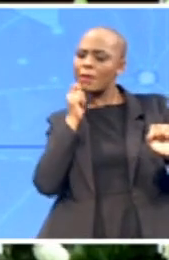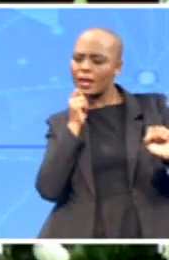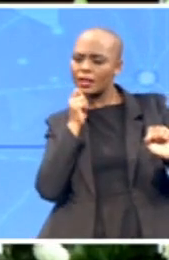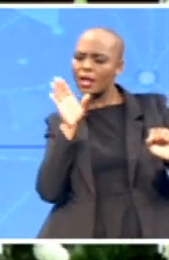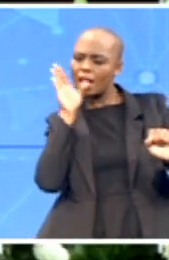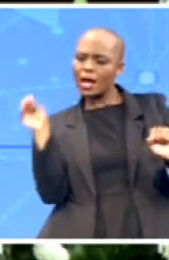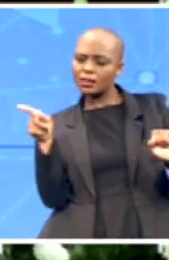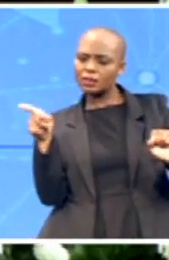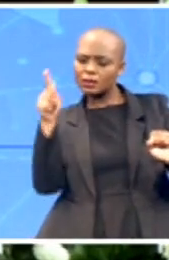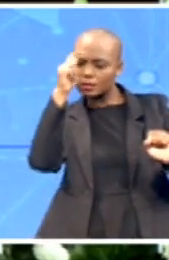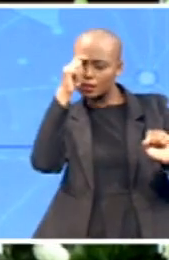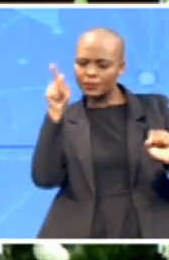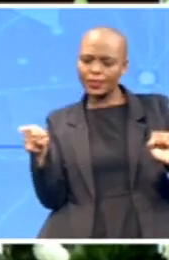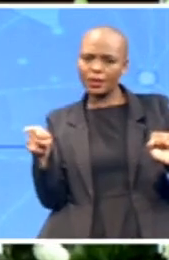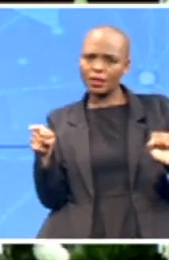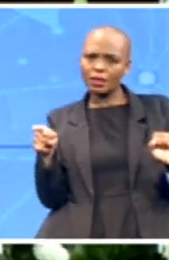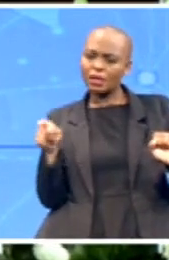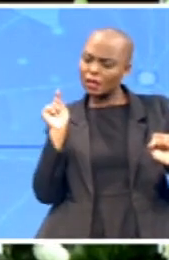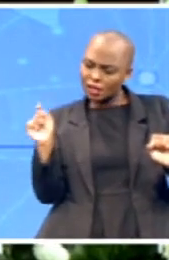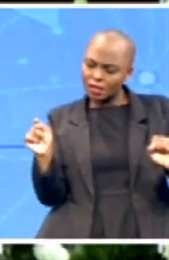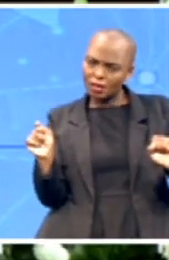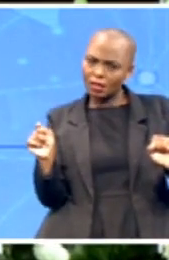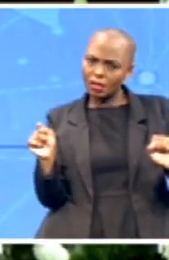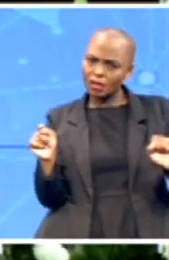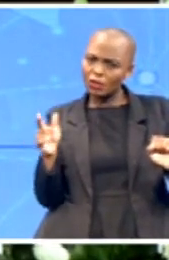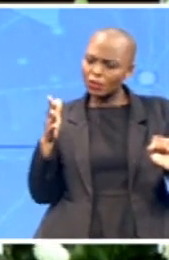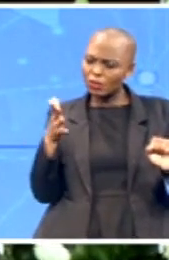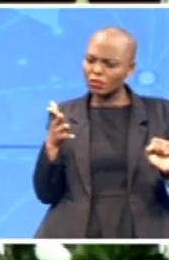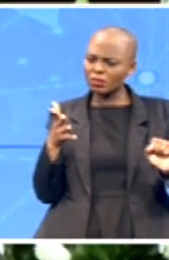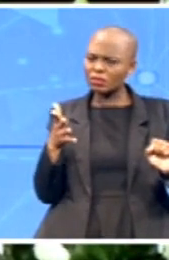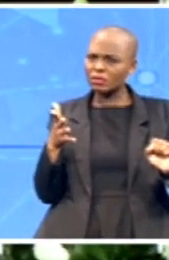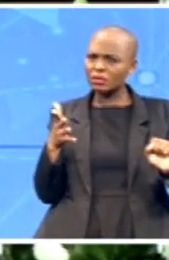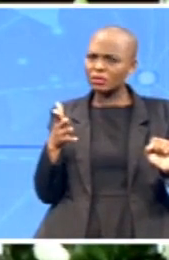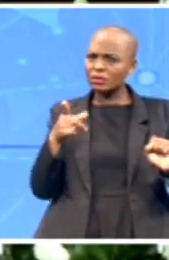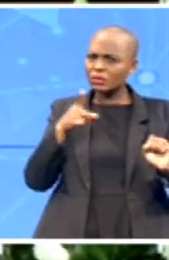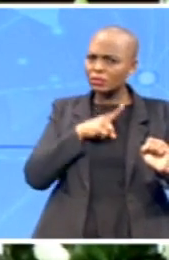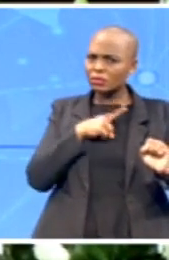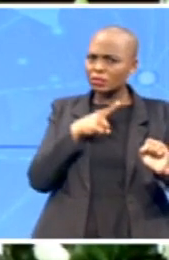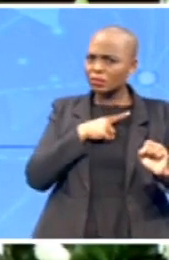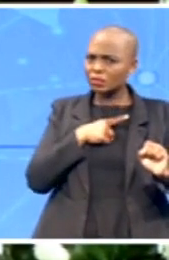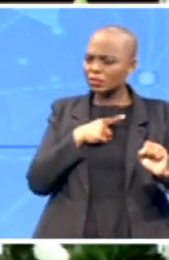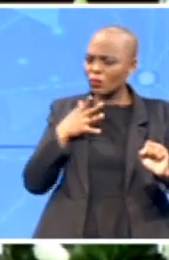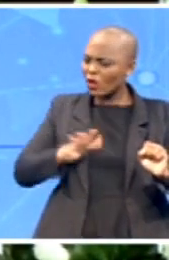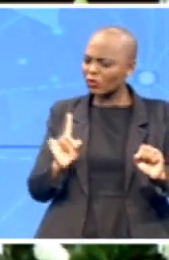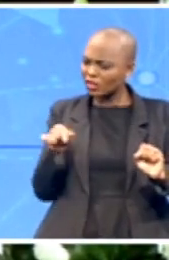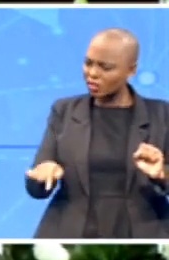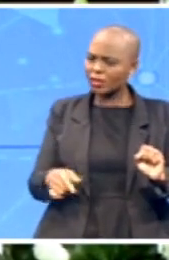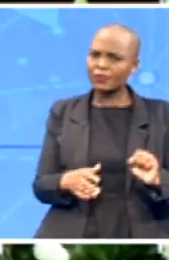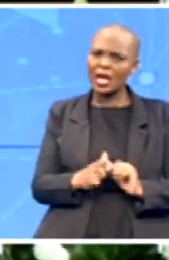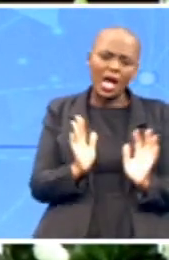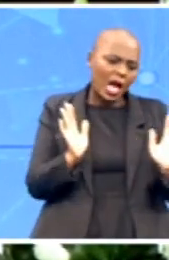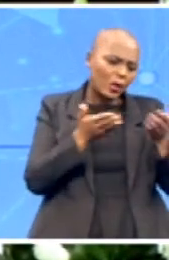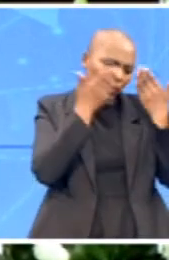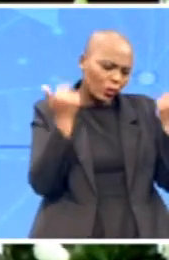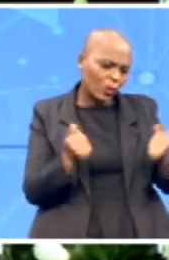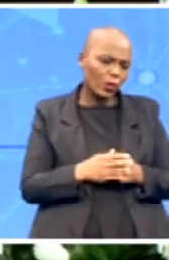in what do you want here I don't have a leg bra I don't have a leg I'm